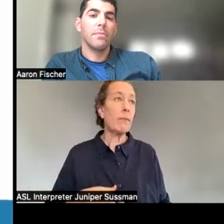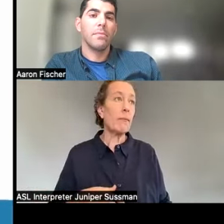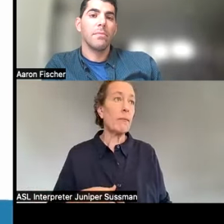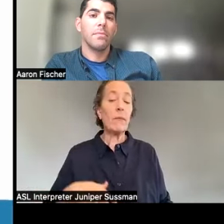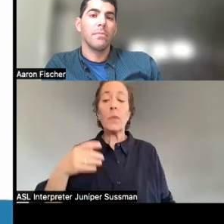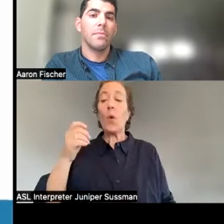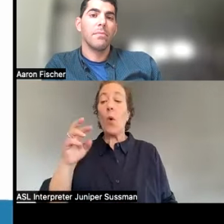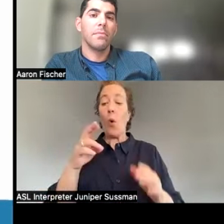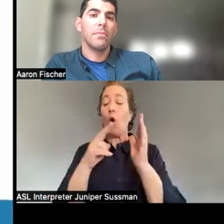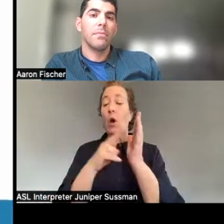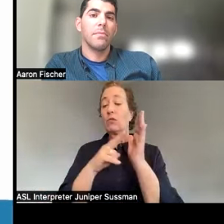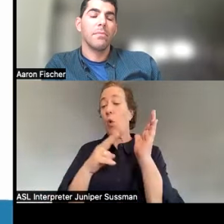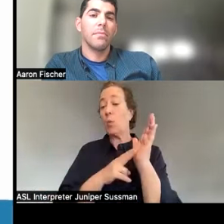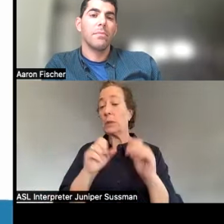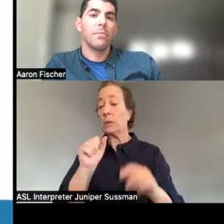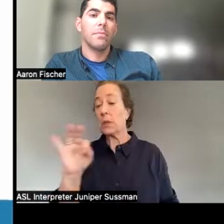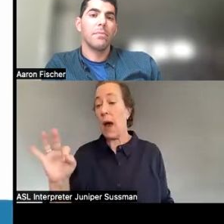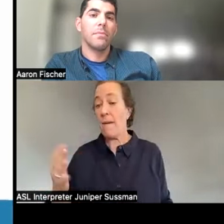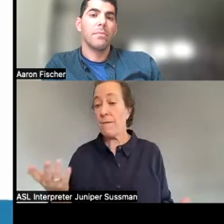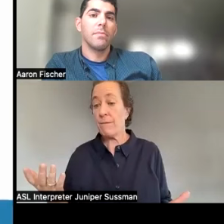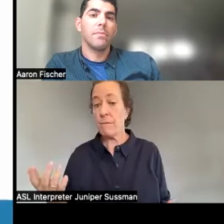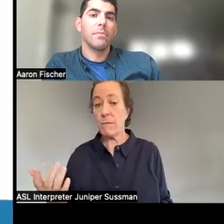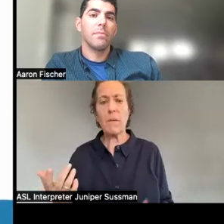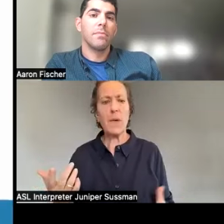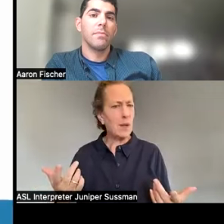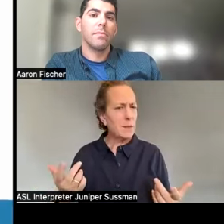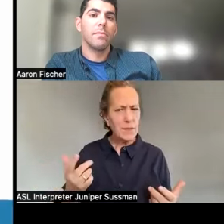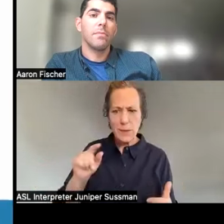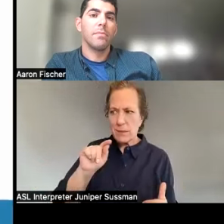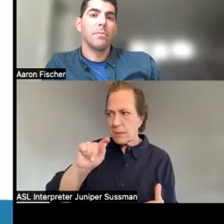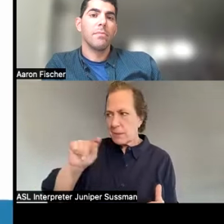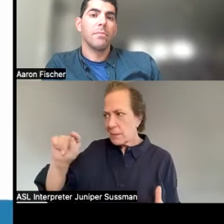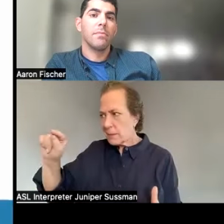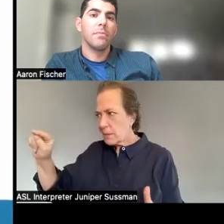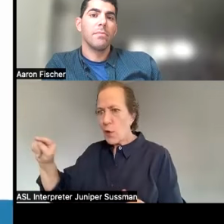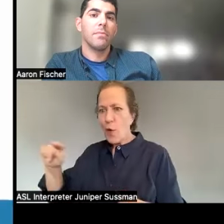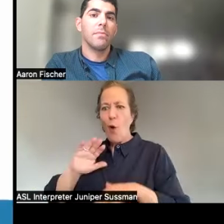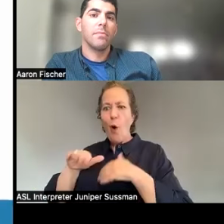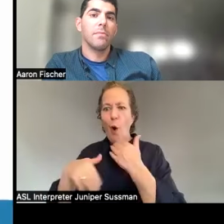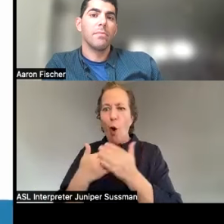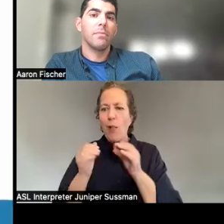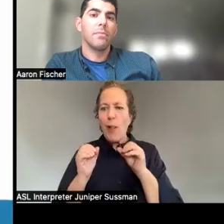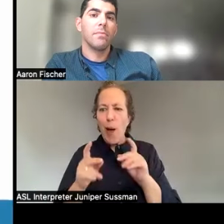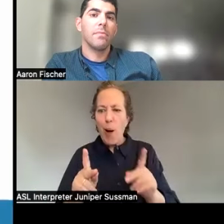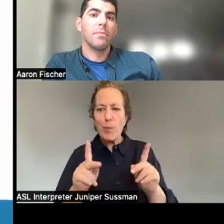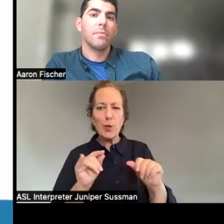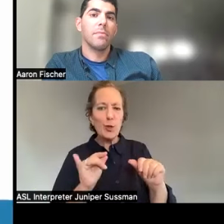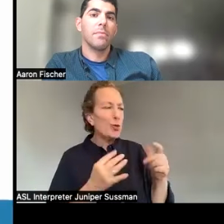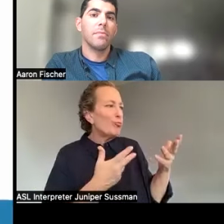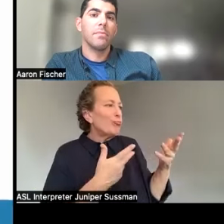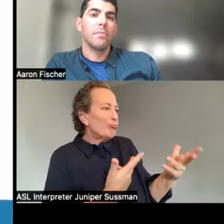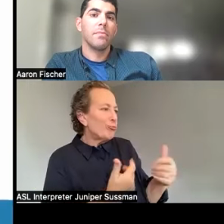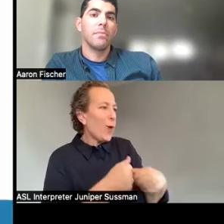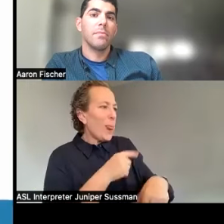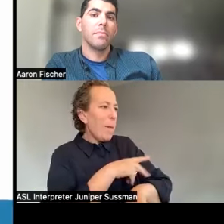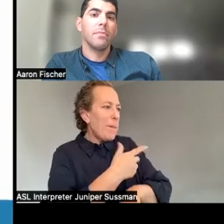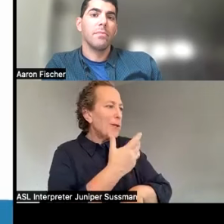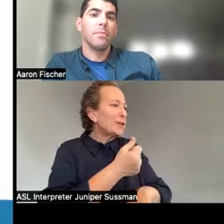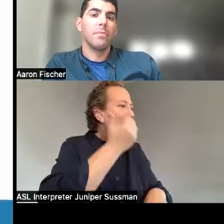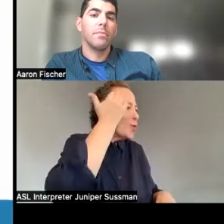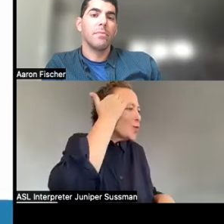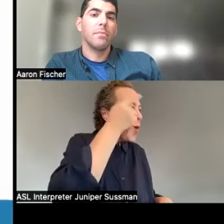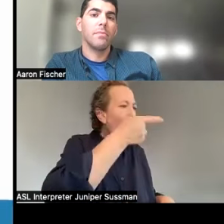and registration staff. There are opportunities to build relationships with the patients, get to know the patients and their